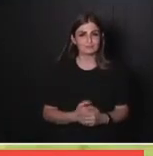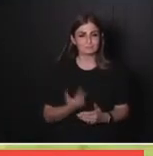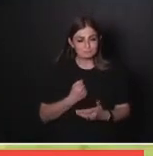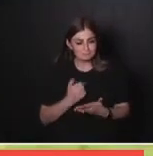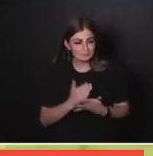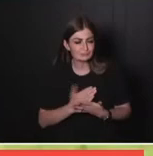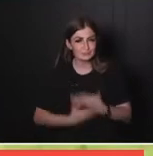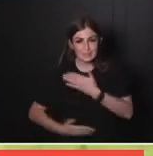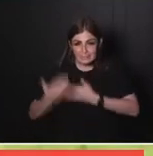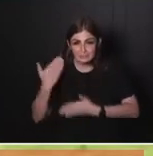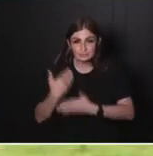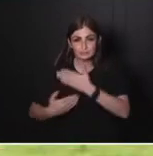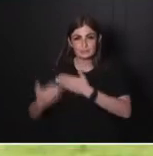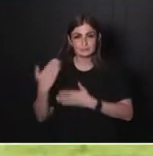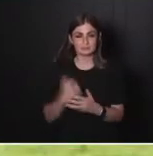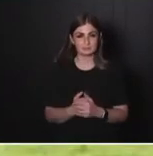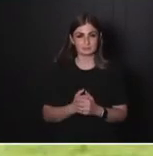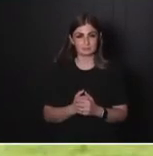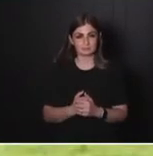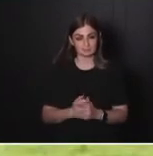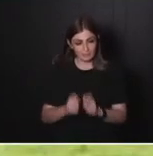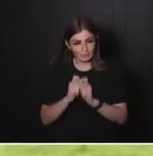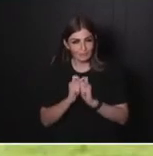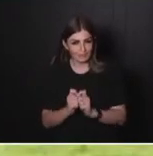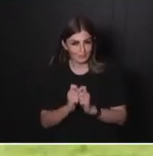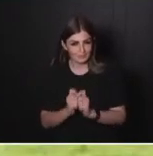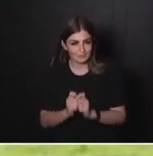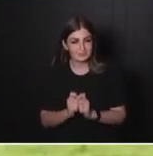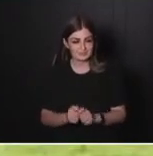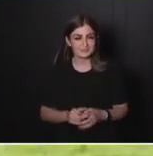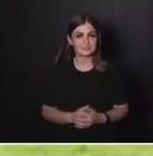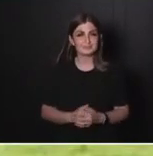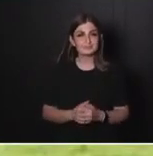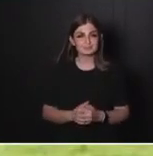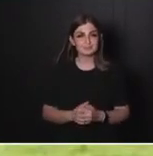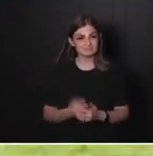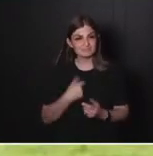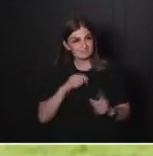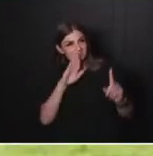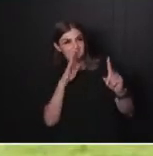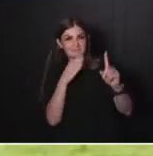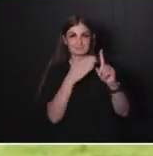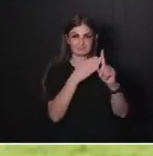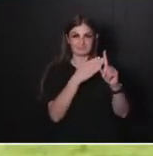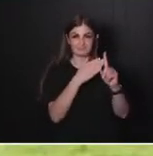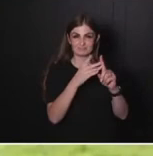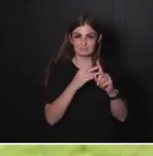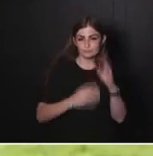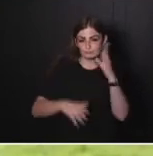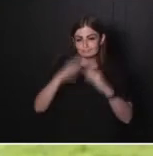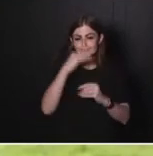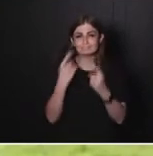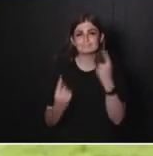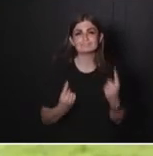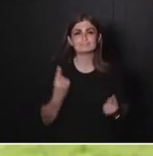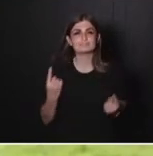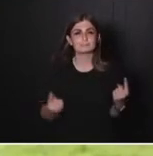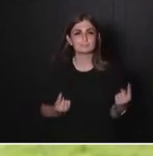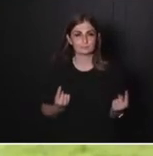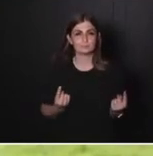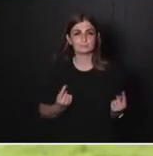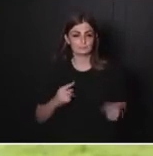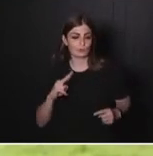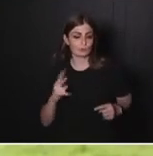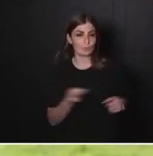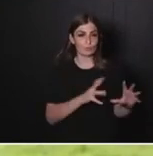shared history and we have shared values and a shared desire to learn from each other. Both